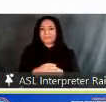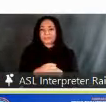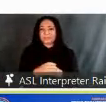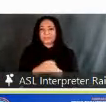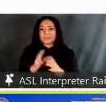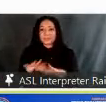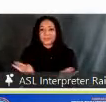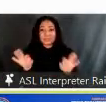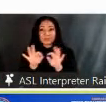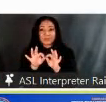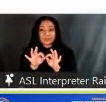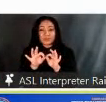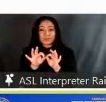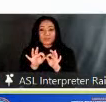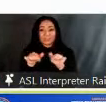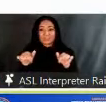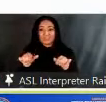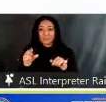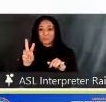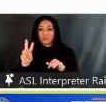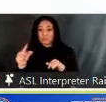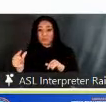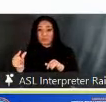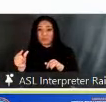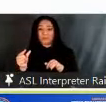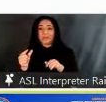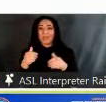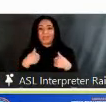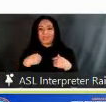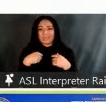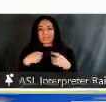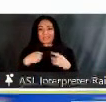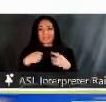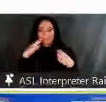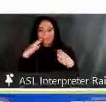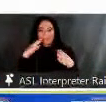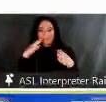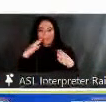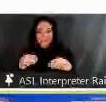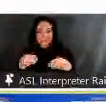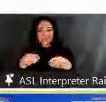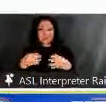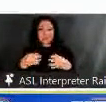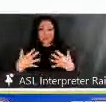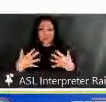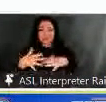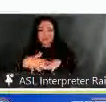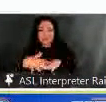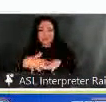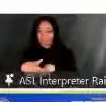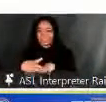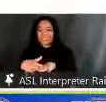child-centered approach, and that there is special attention to intersectionality and considering how